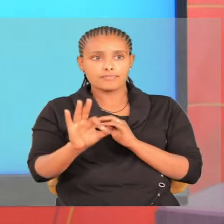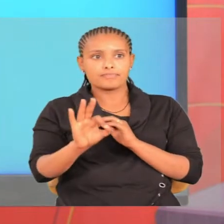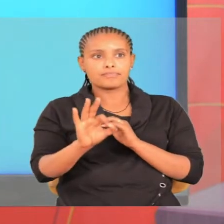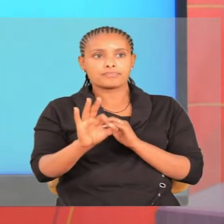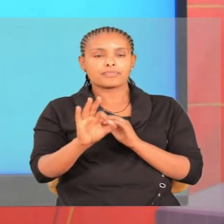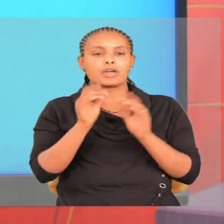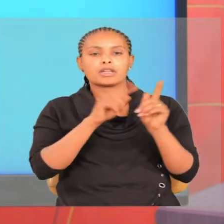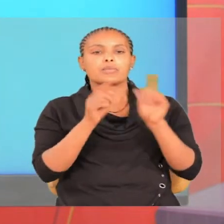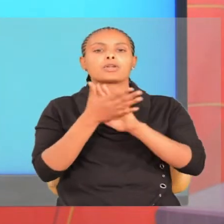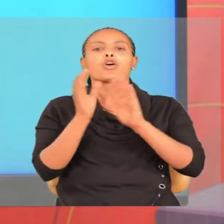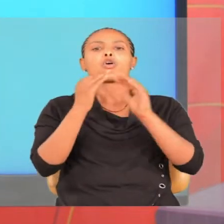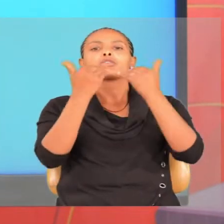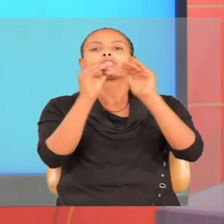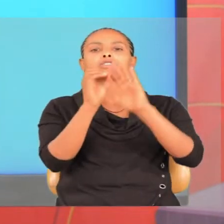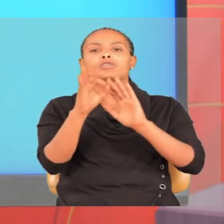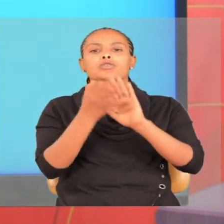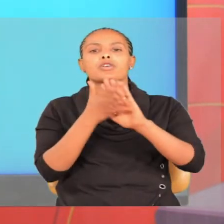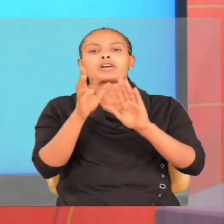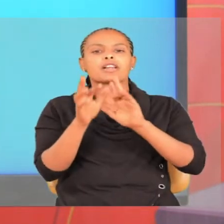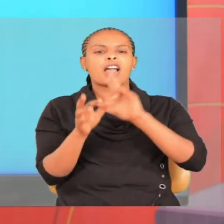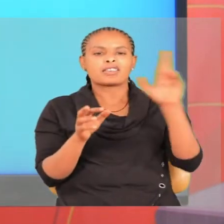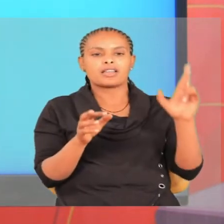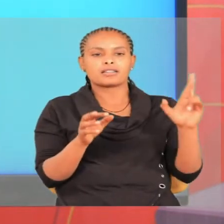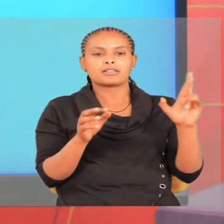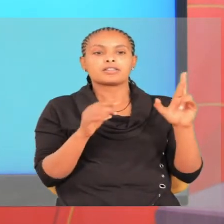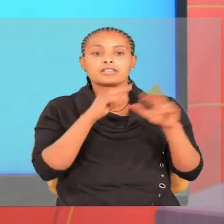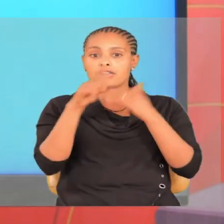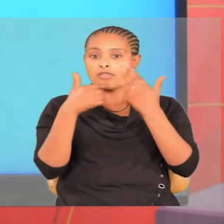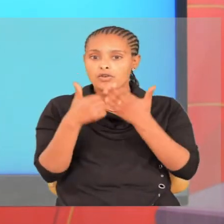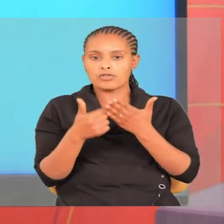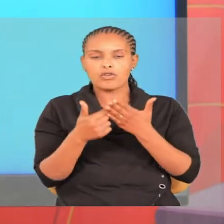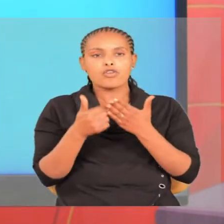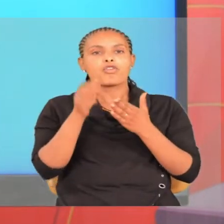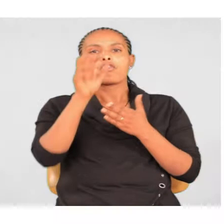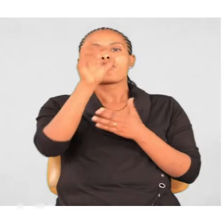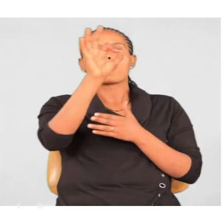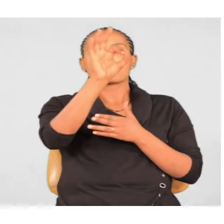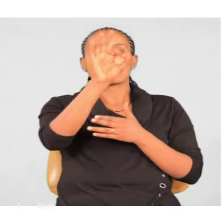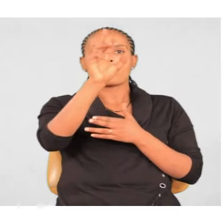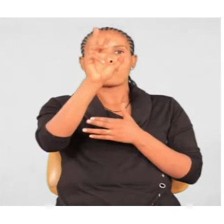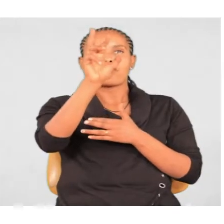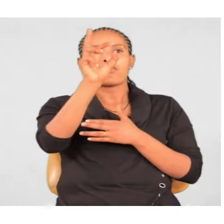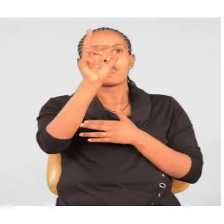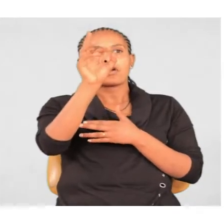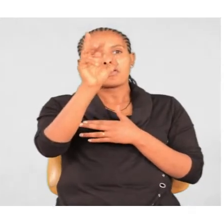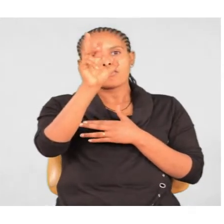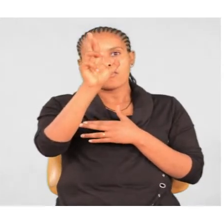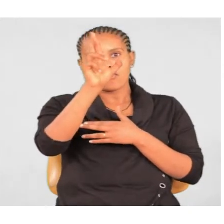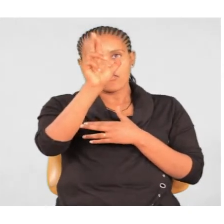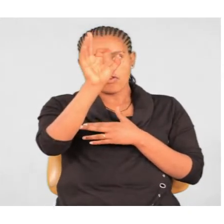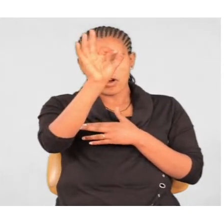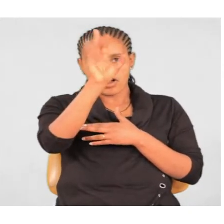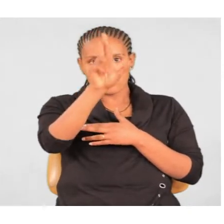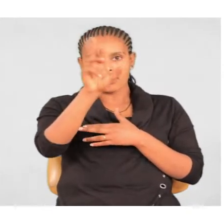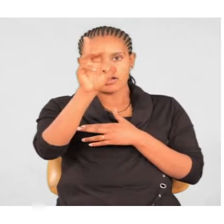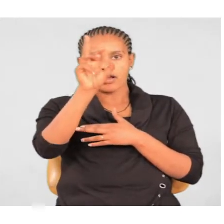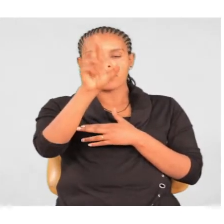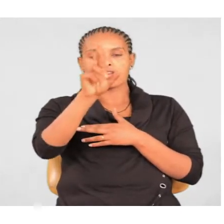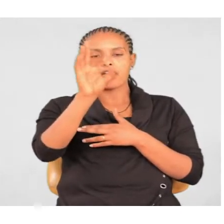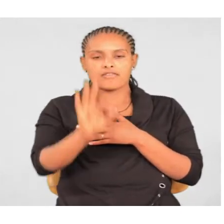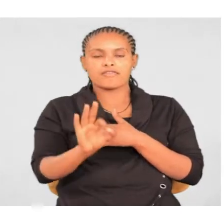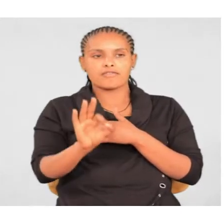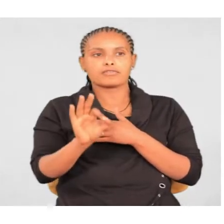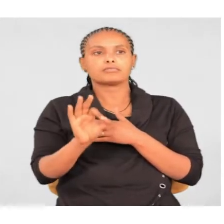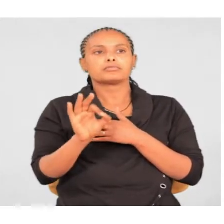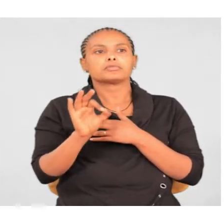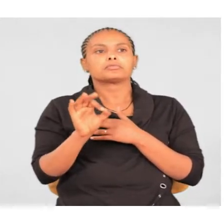depend on concentration of reactants. Therefore, forward rate equal K forward times concentration of M